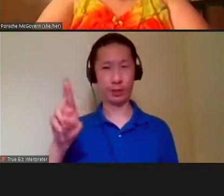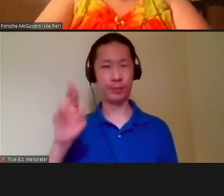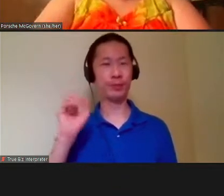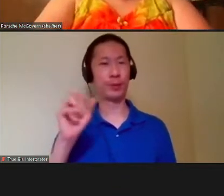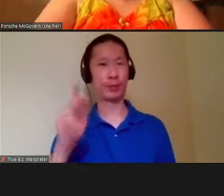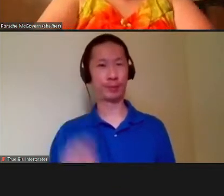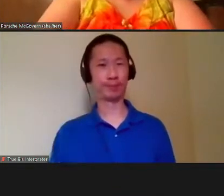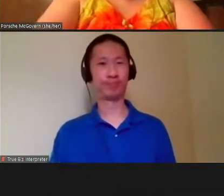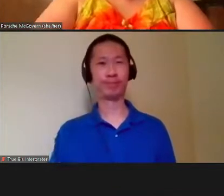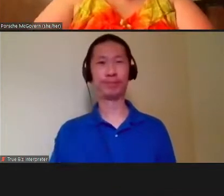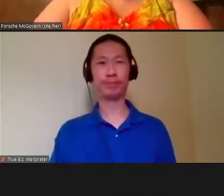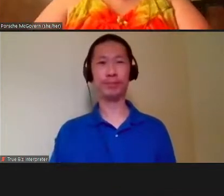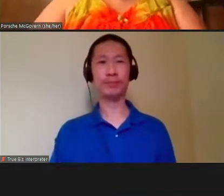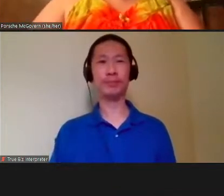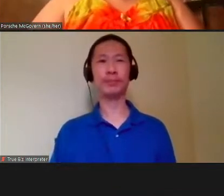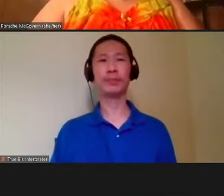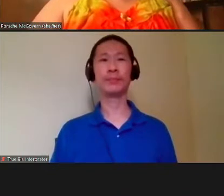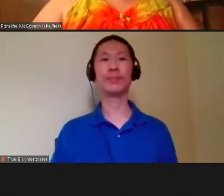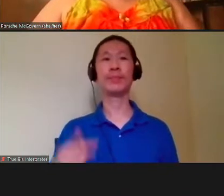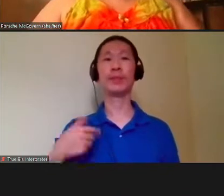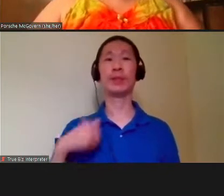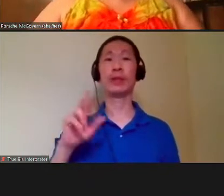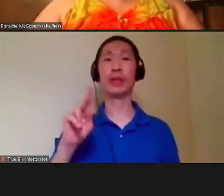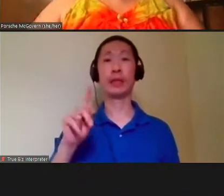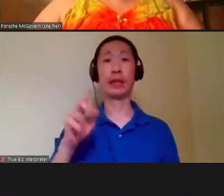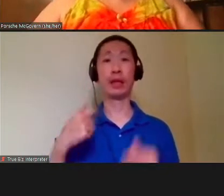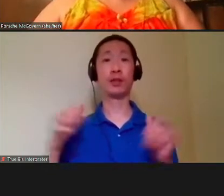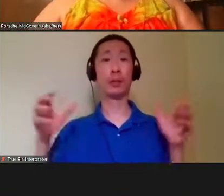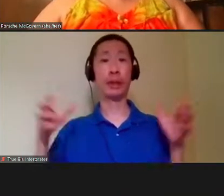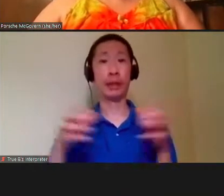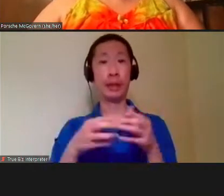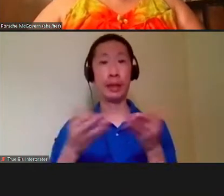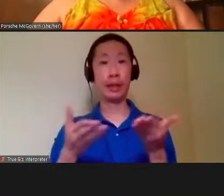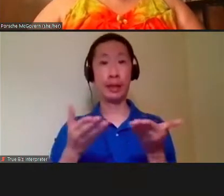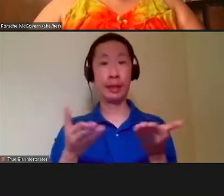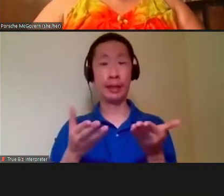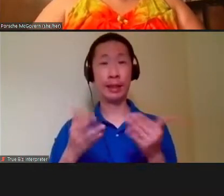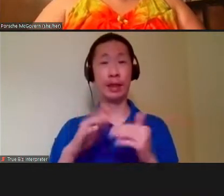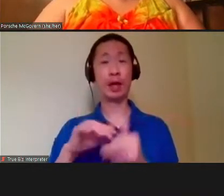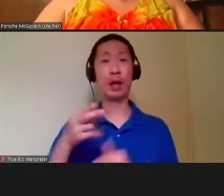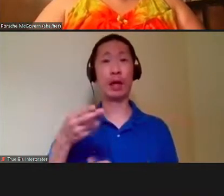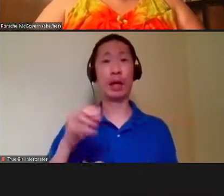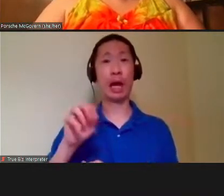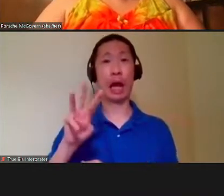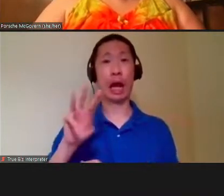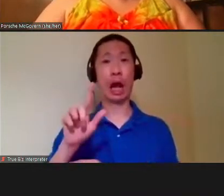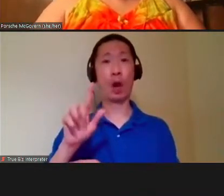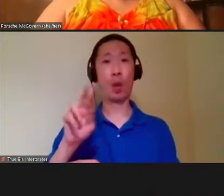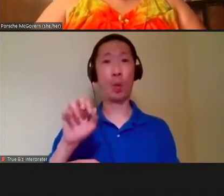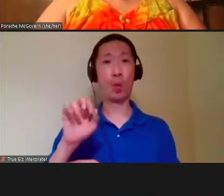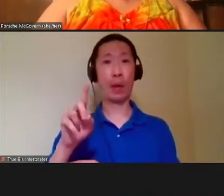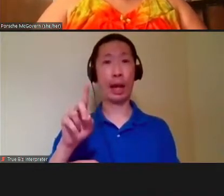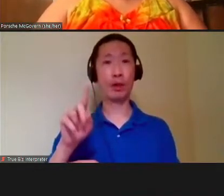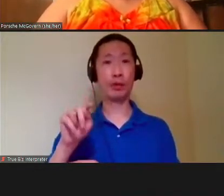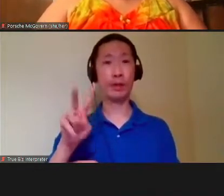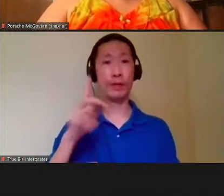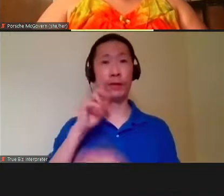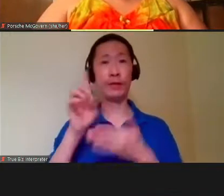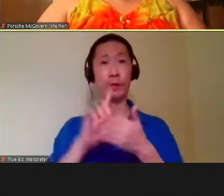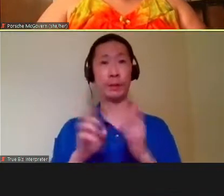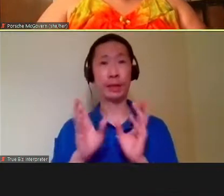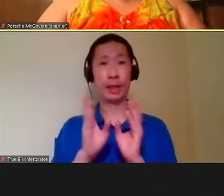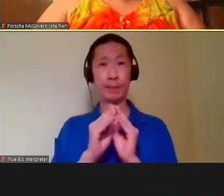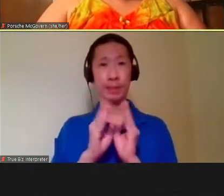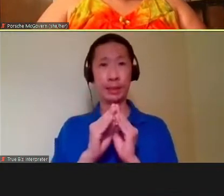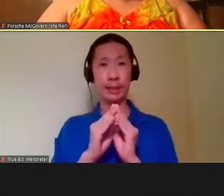Did. So we are gathering here on HowlRound TV to for design meeting